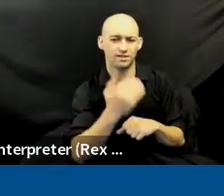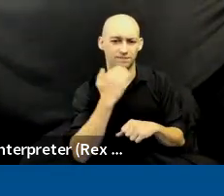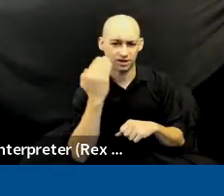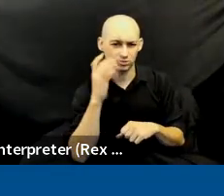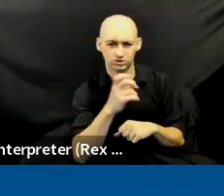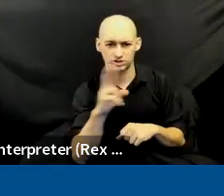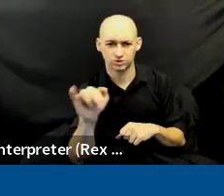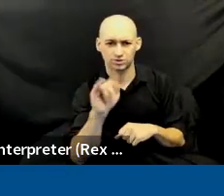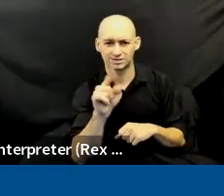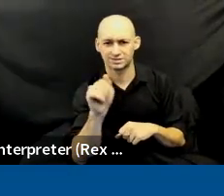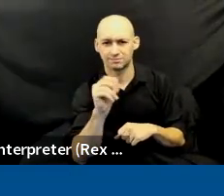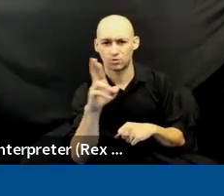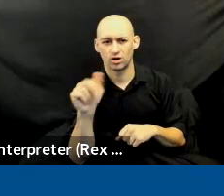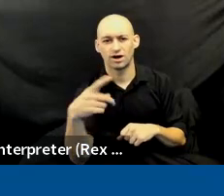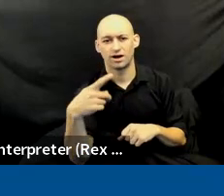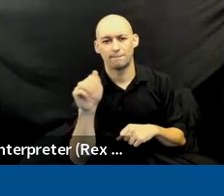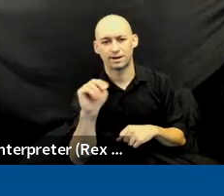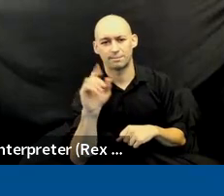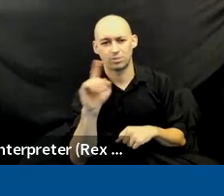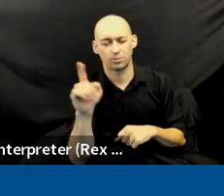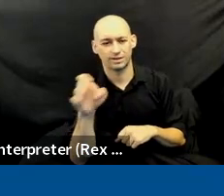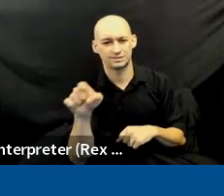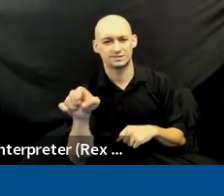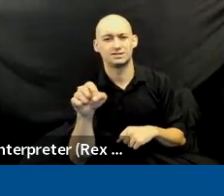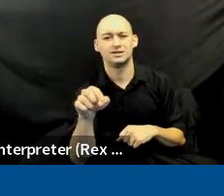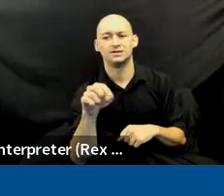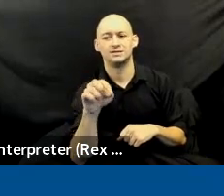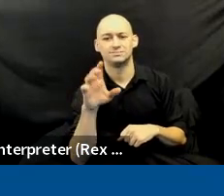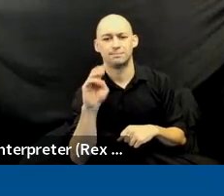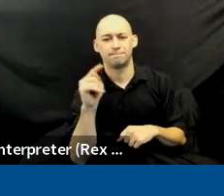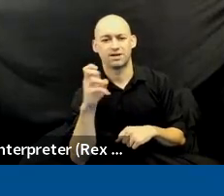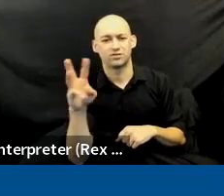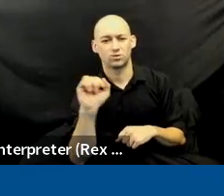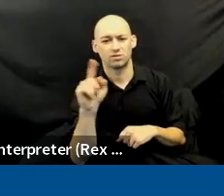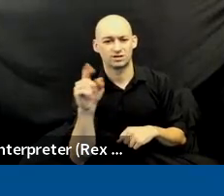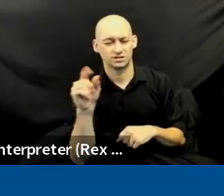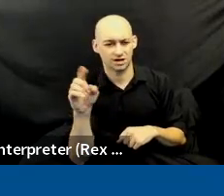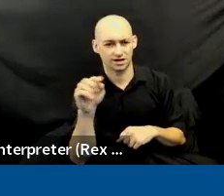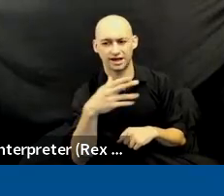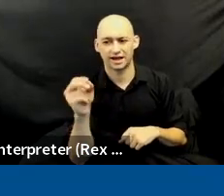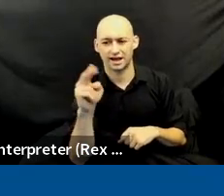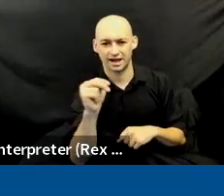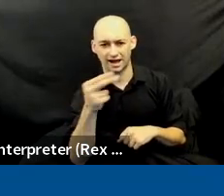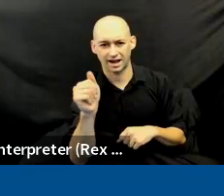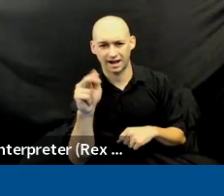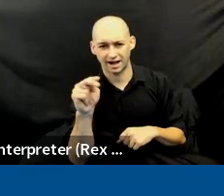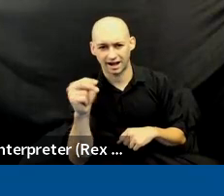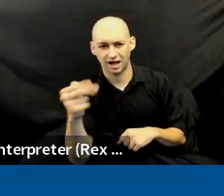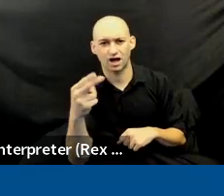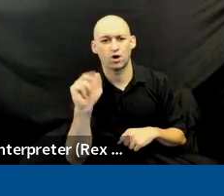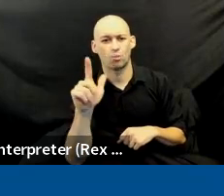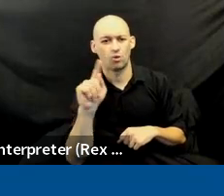Zamora, Ken Lopez, Matthew Yozgat, and especially to Hannah Walter for her dedicated leadership throughout this